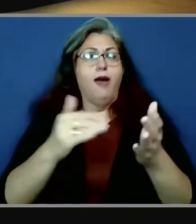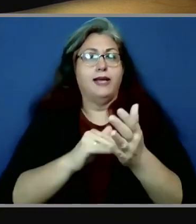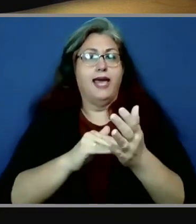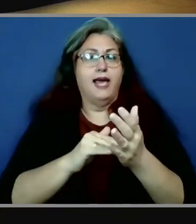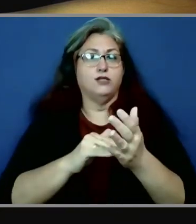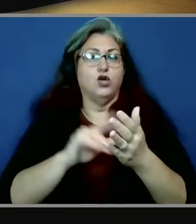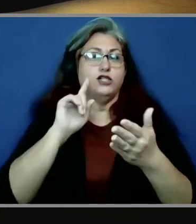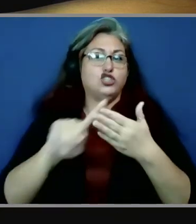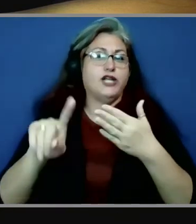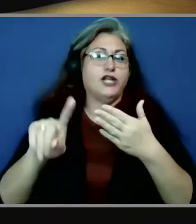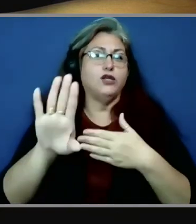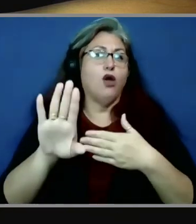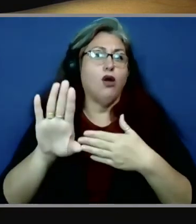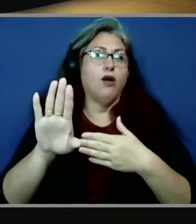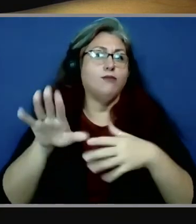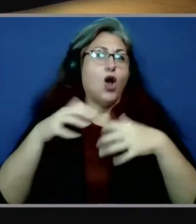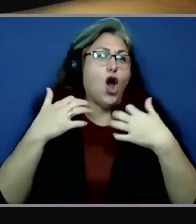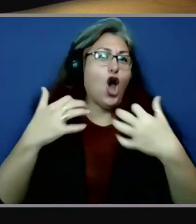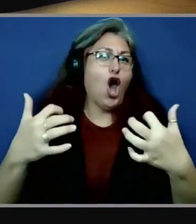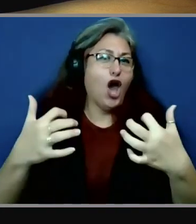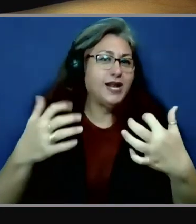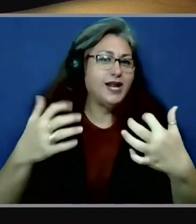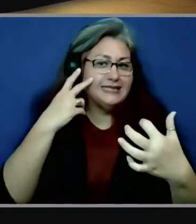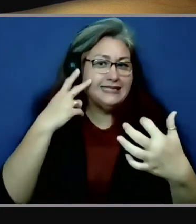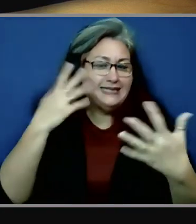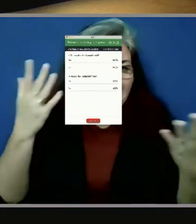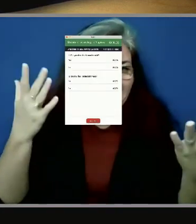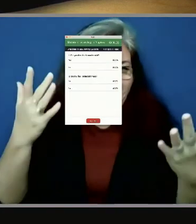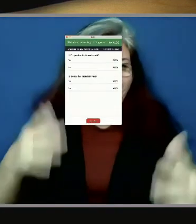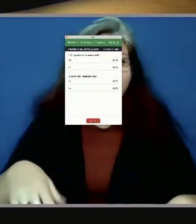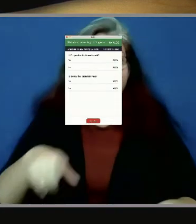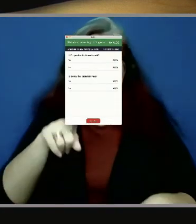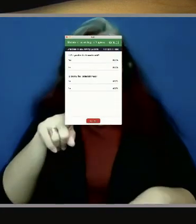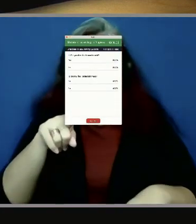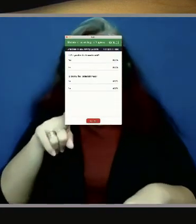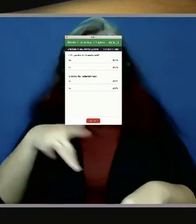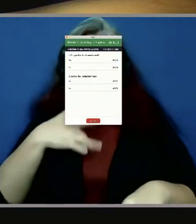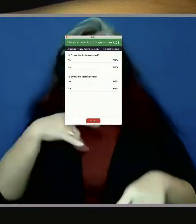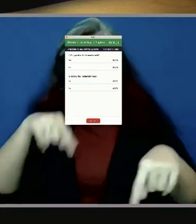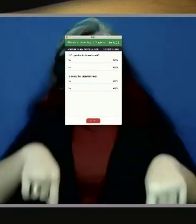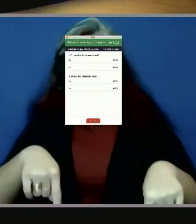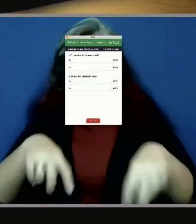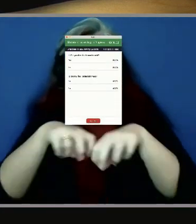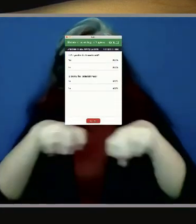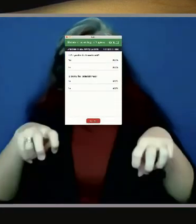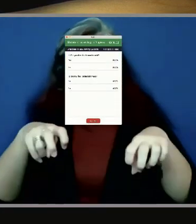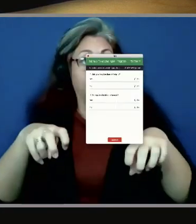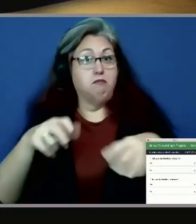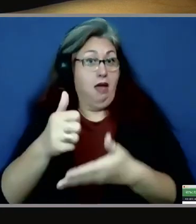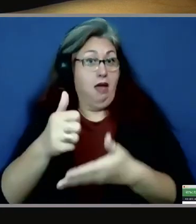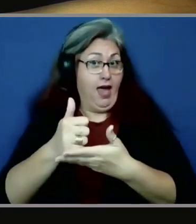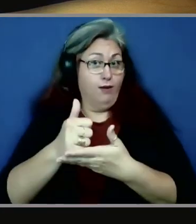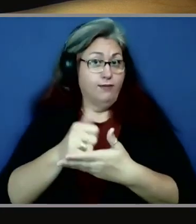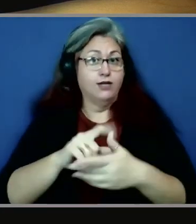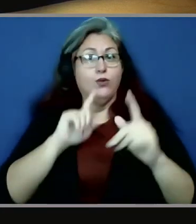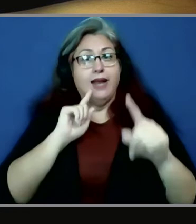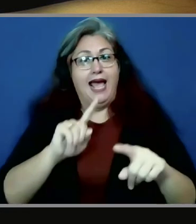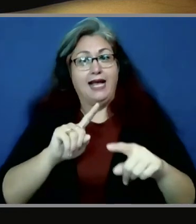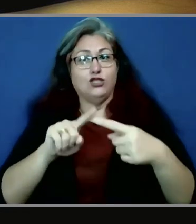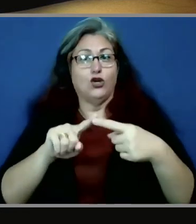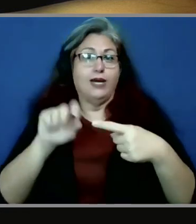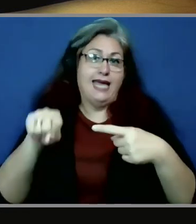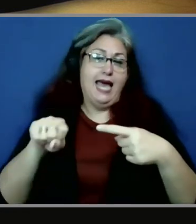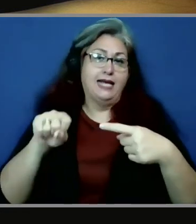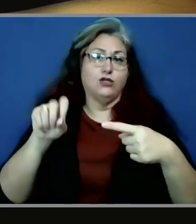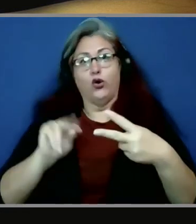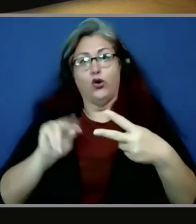in with our audience one last time. Did you find the forum helpful? Answer 1, yes or